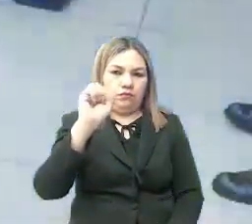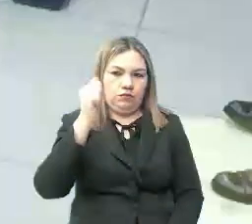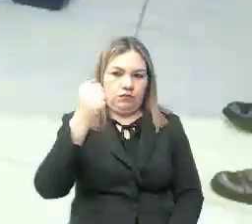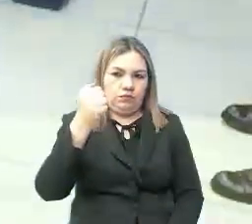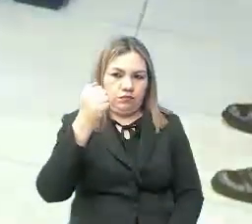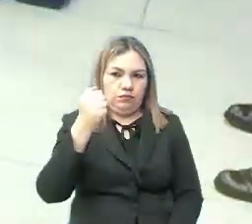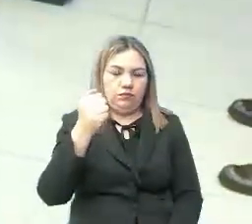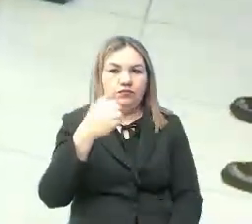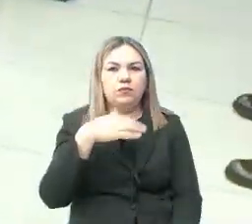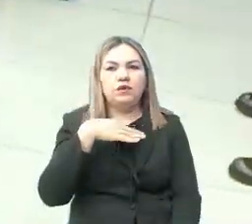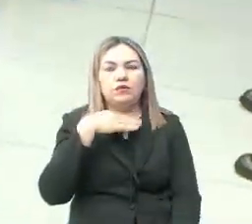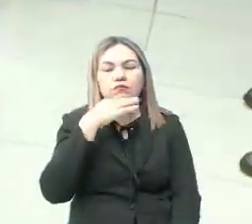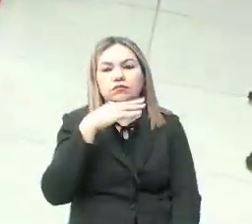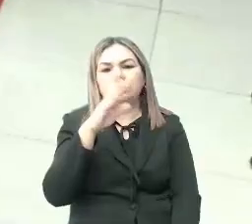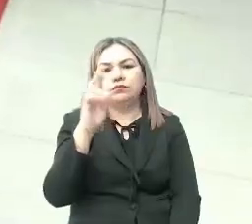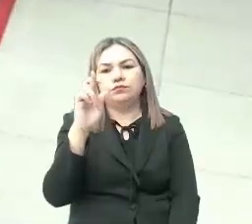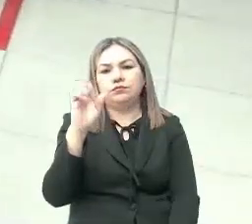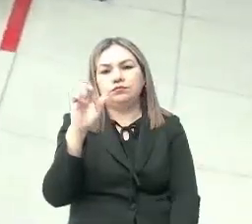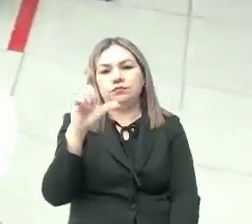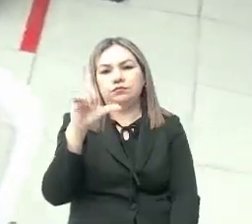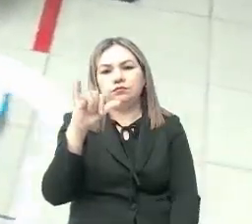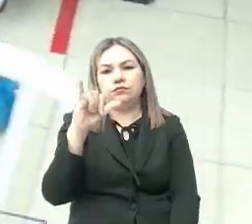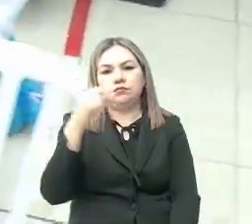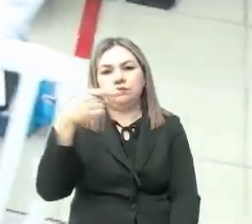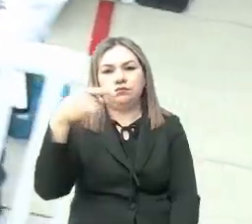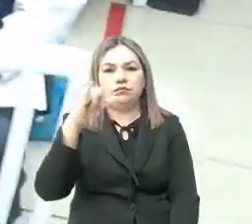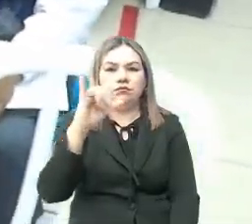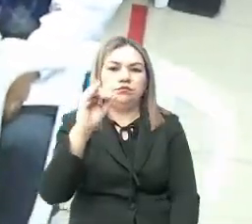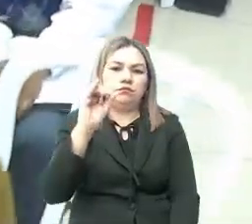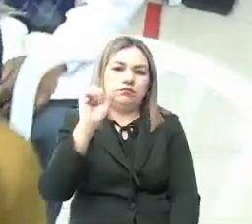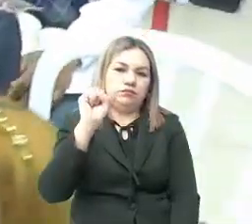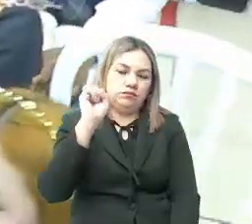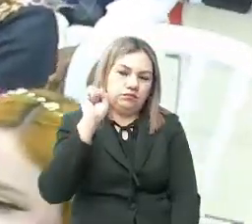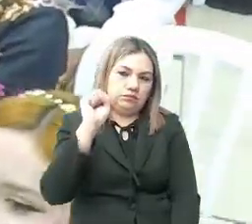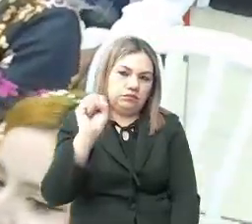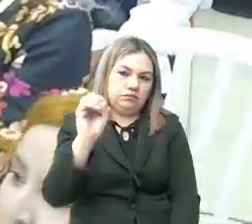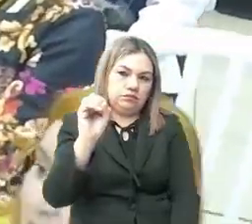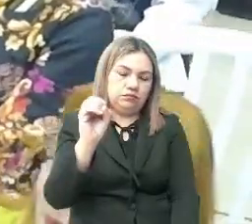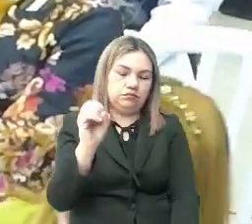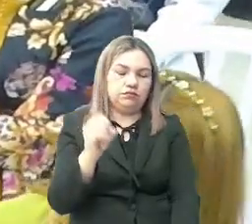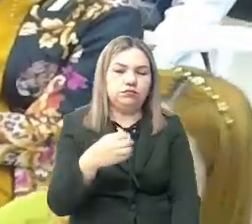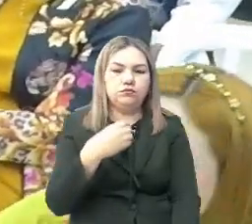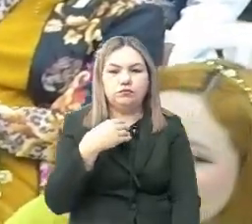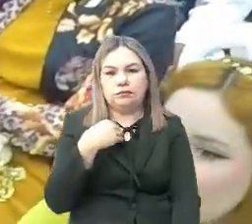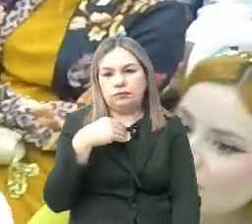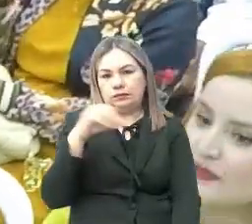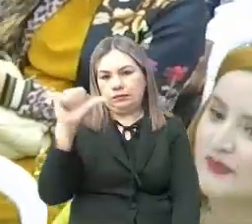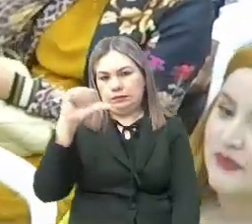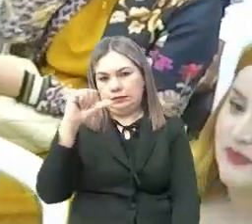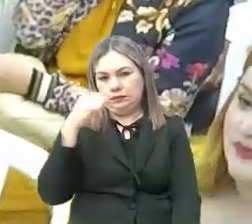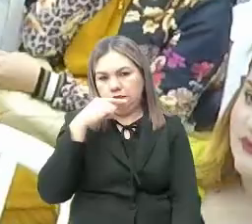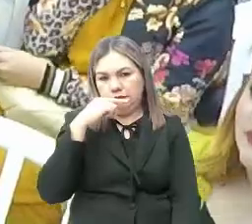The religious there are smelling me as rotten. The